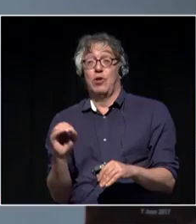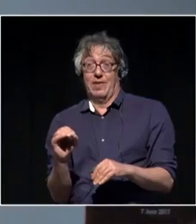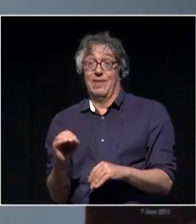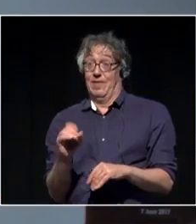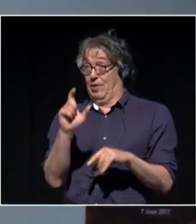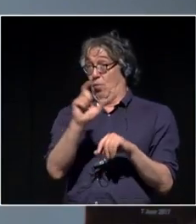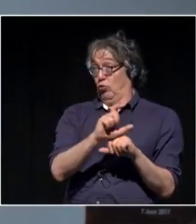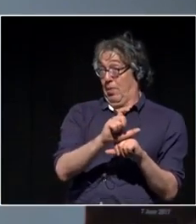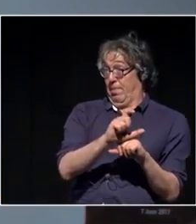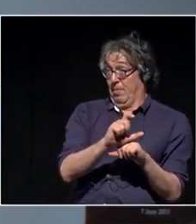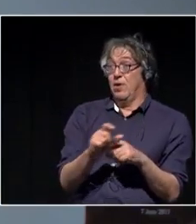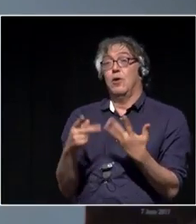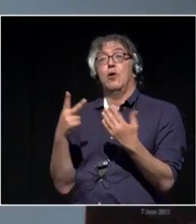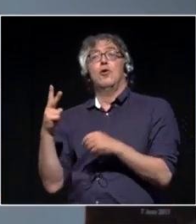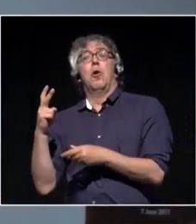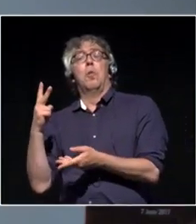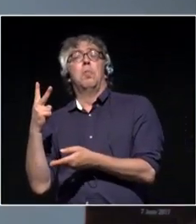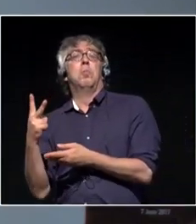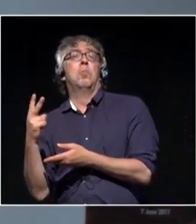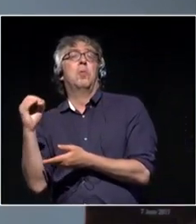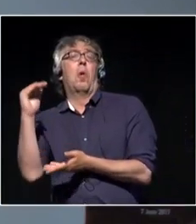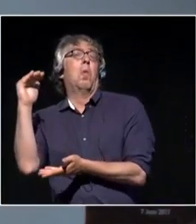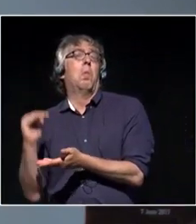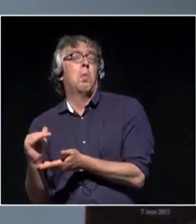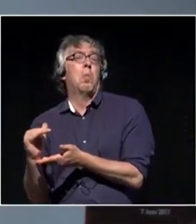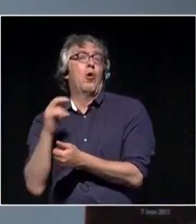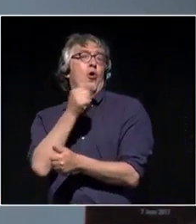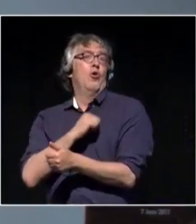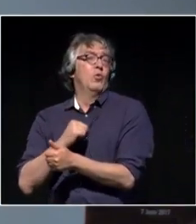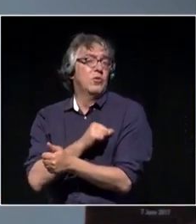minority of Christians and non-believers who lived